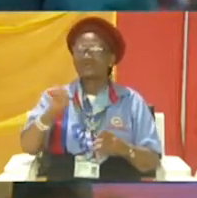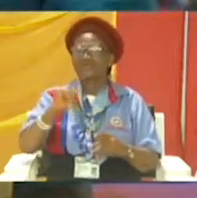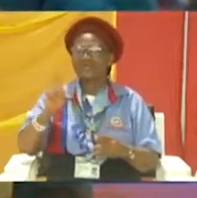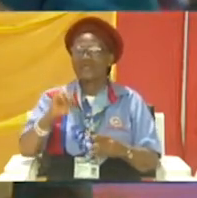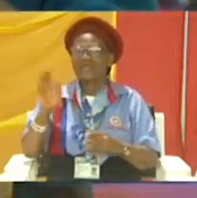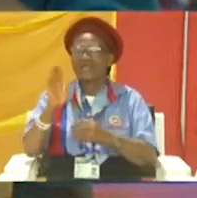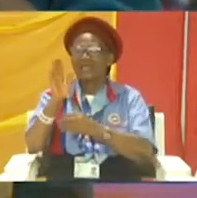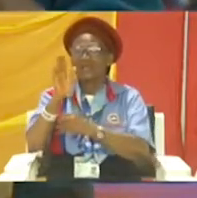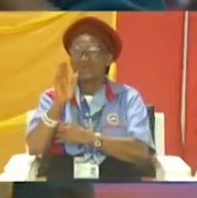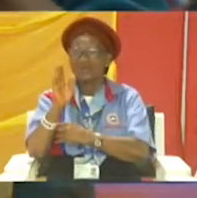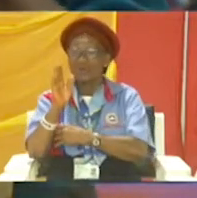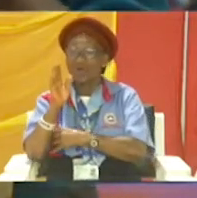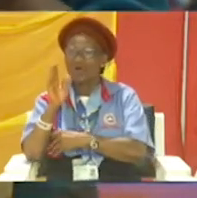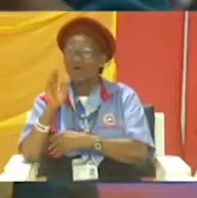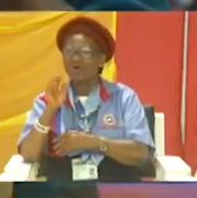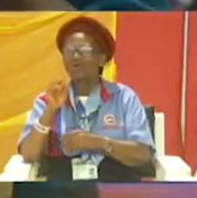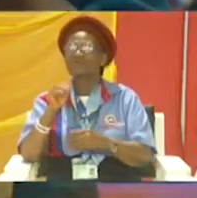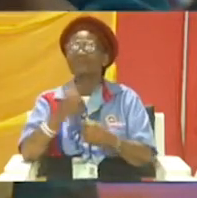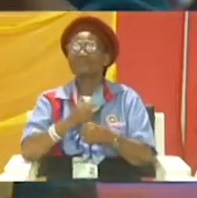multiplies.